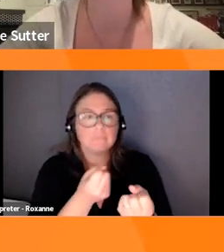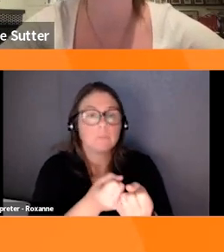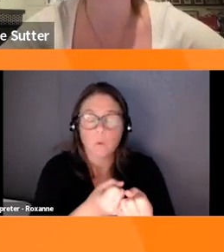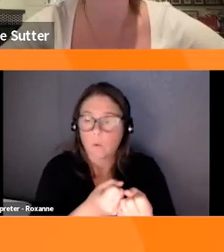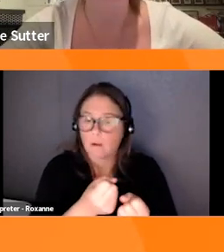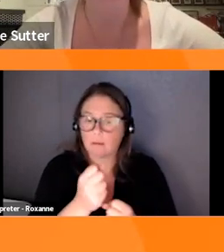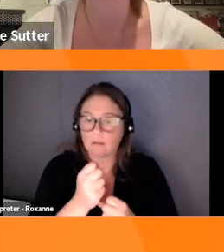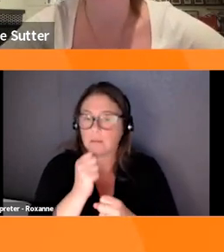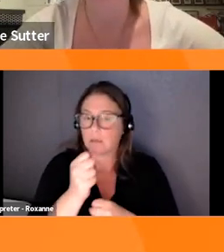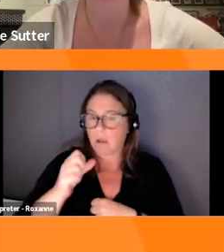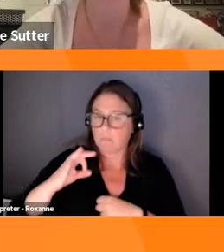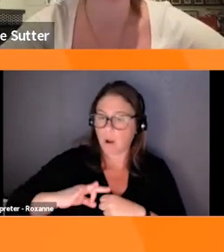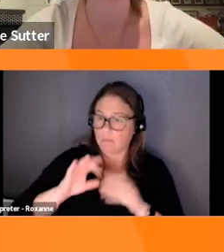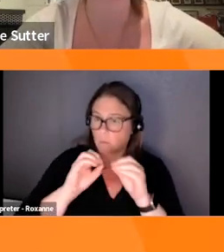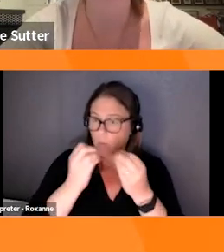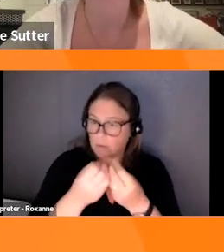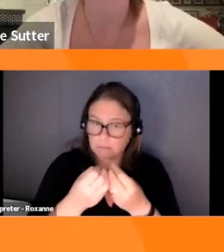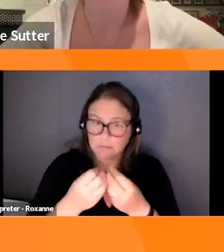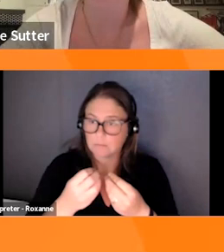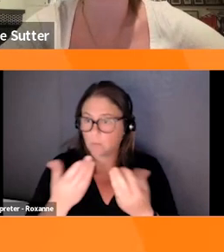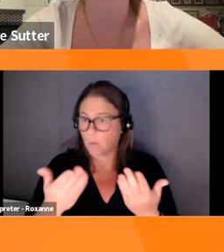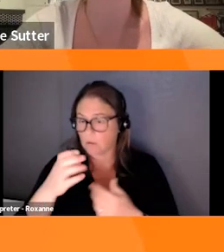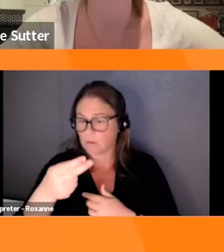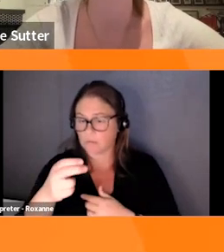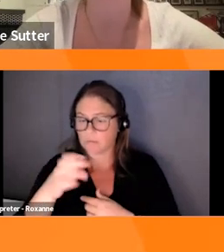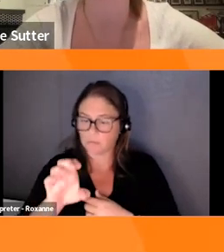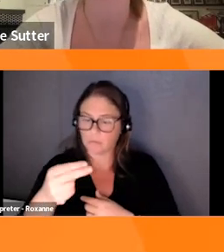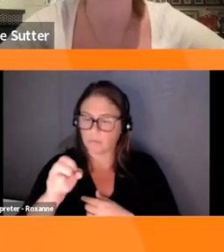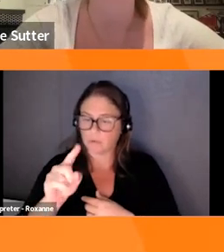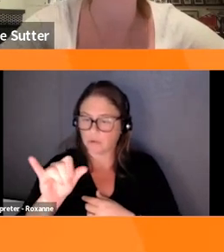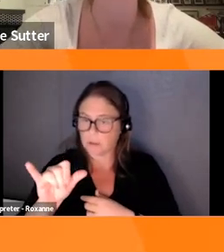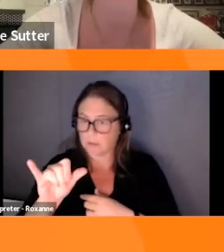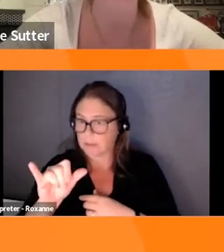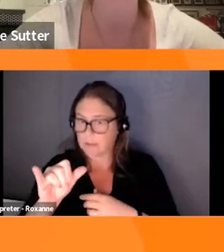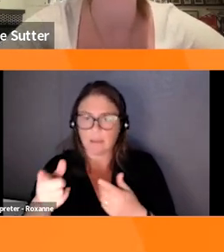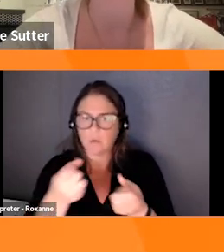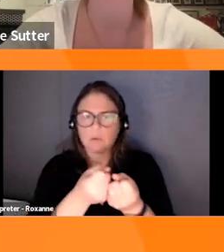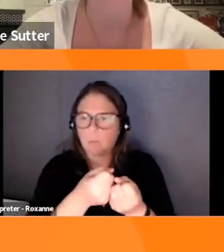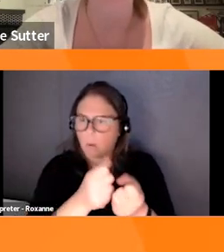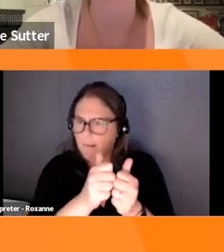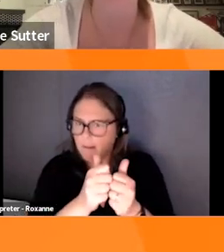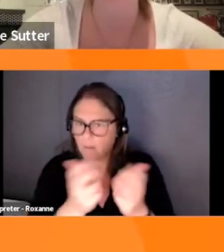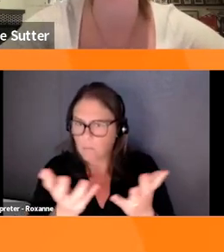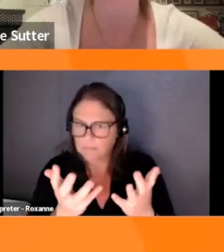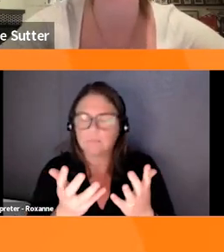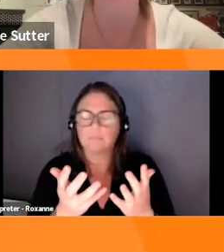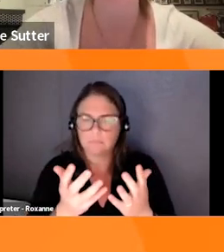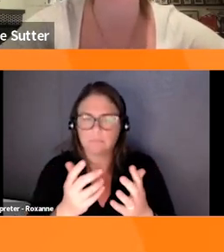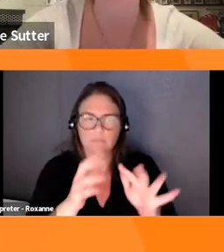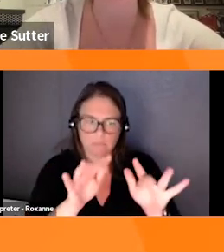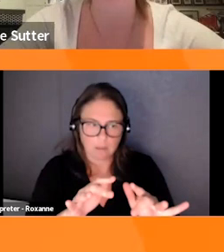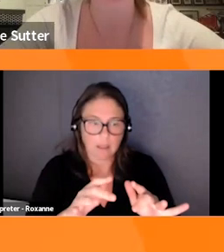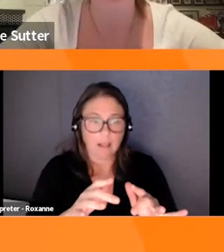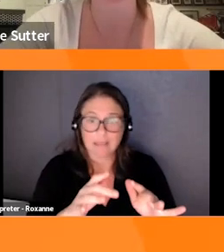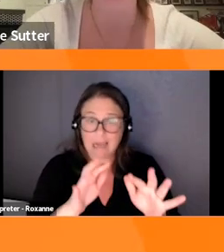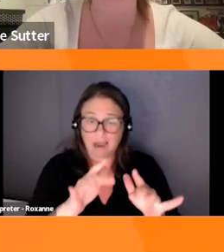NGOs or volunteer days, those types of things. And then as soon as you're finished your survey, you can go to